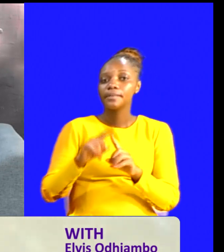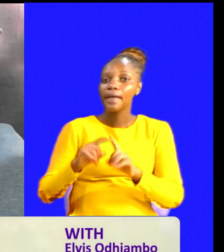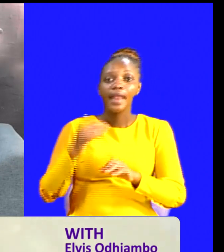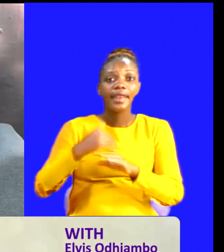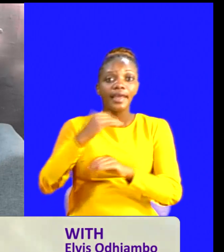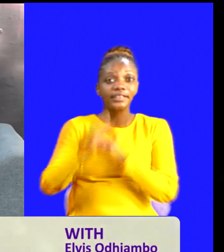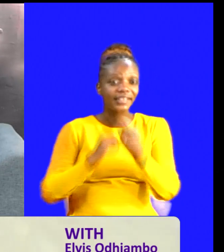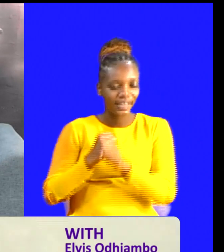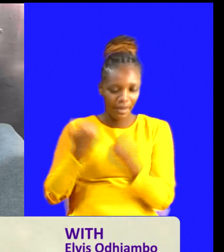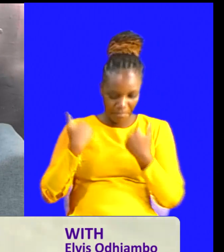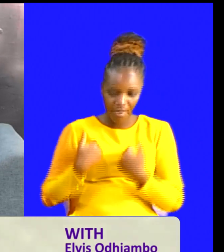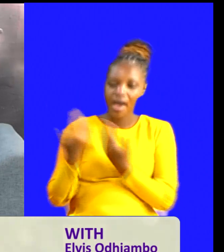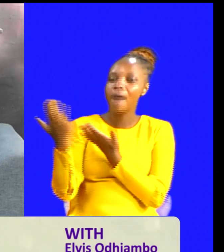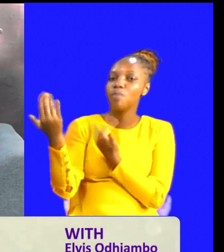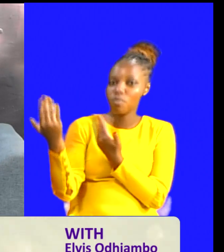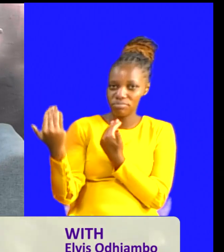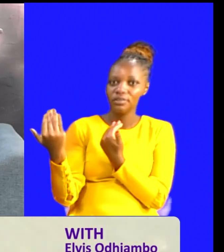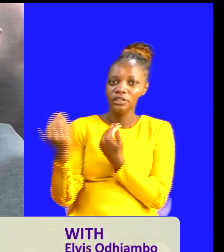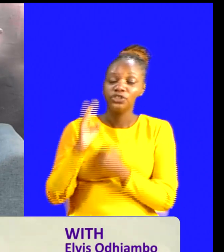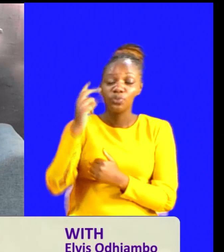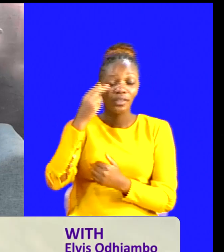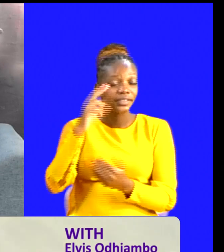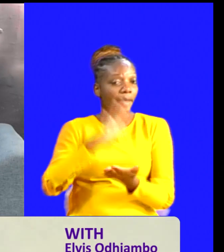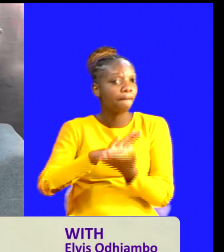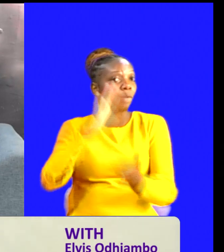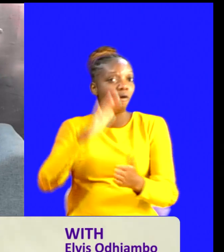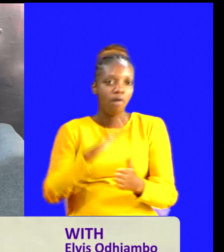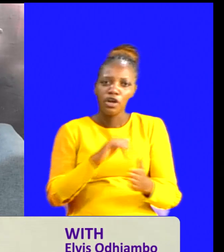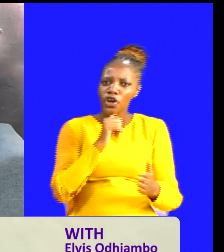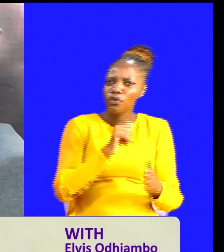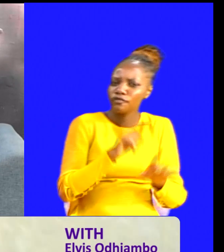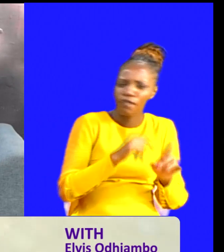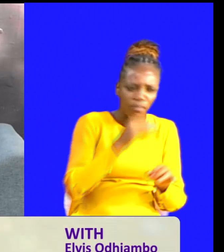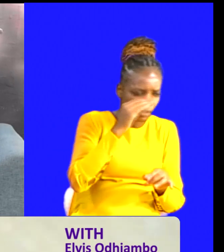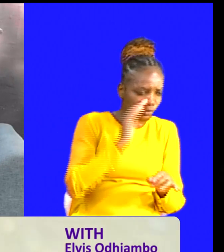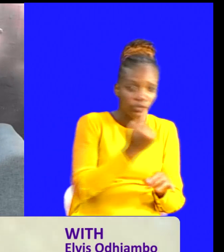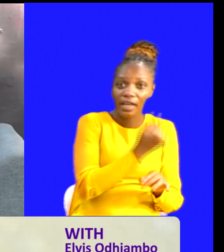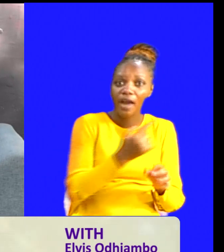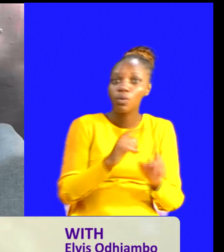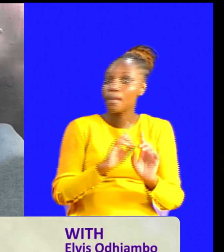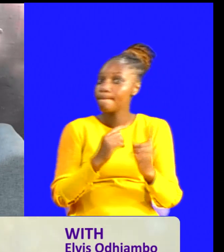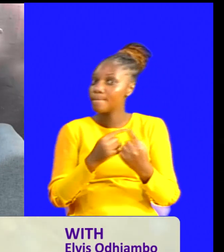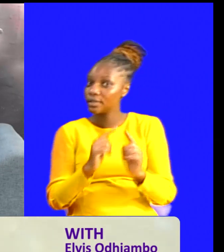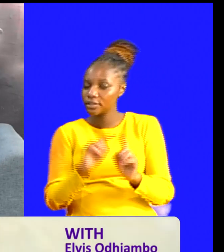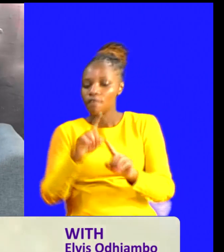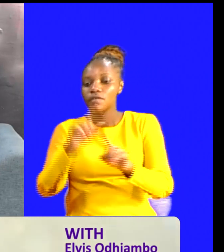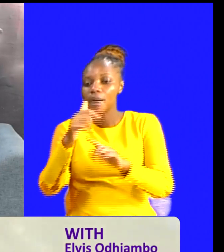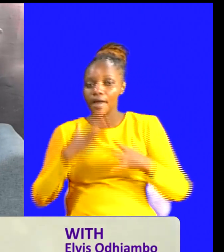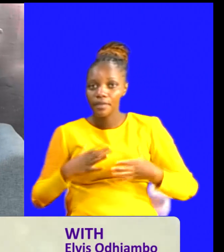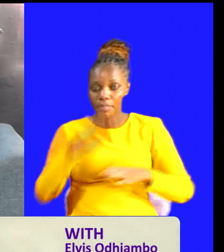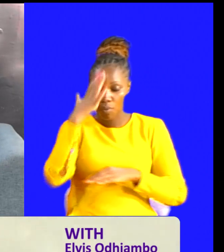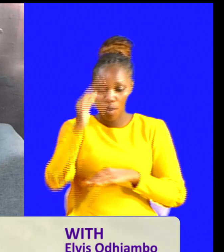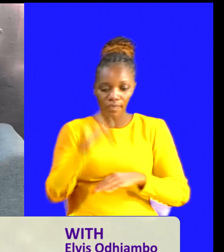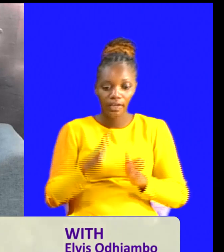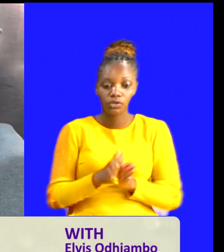year, I'm hopeful that you're going to see more, not from even Eliud Kipchoge, but other track athletes as well. Because, it paves